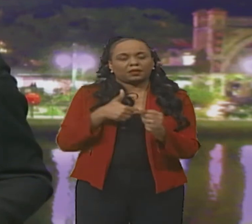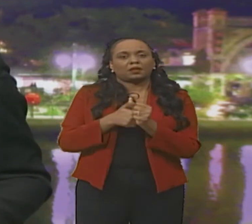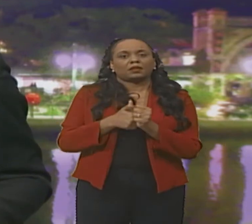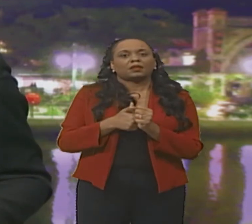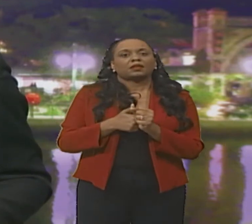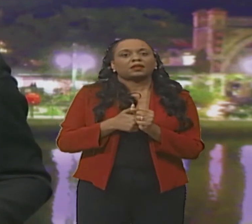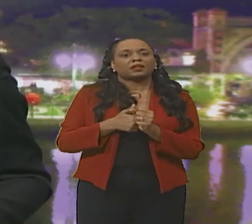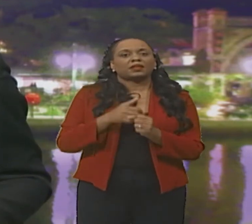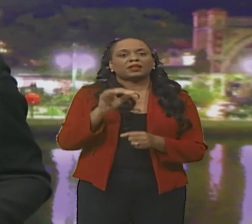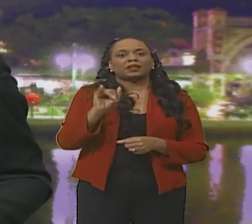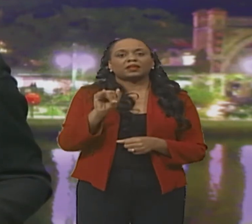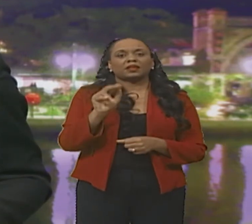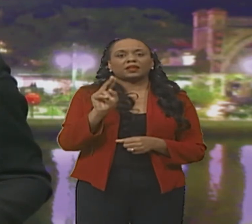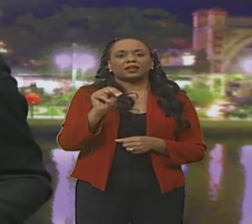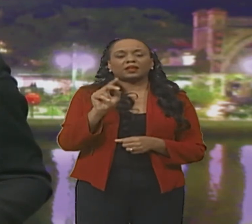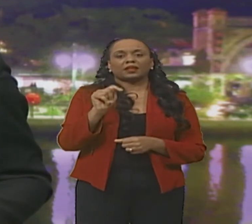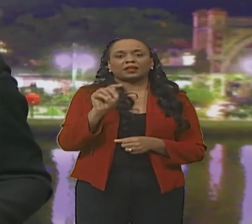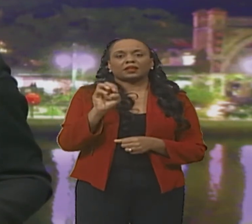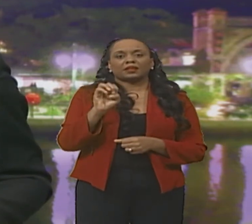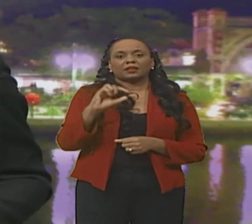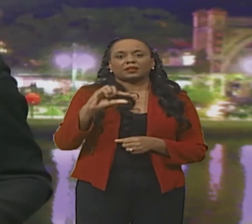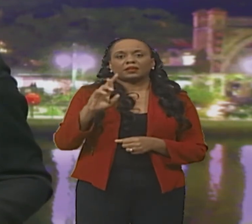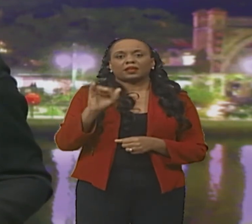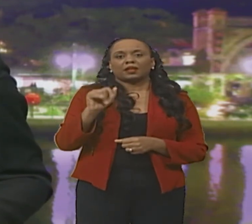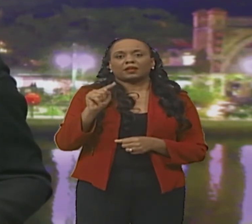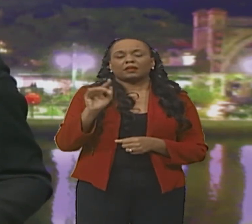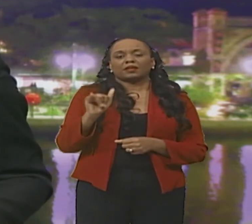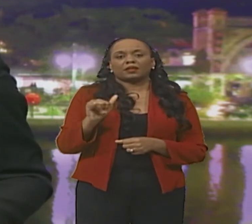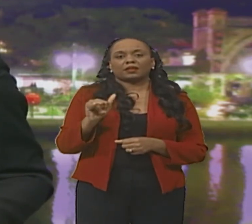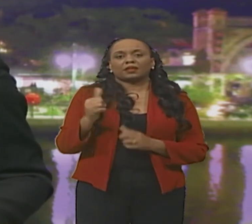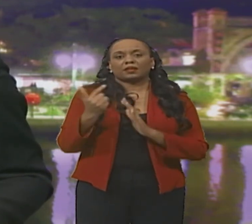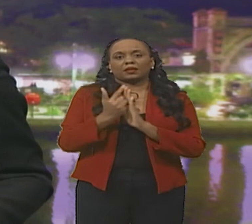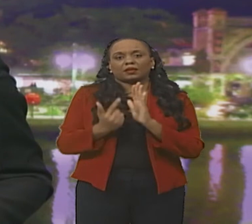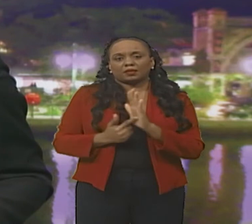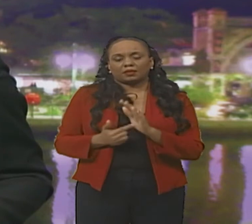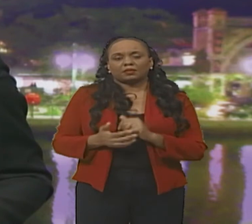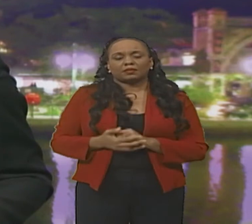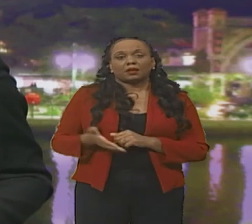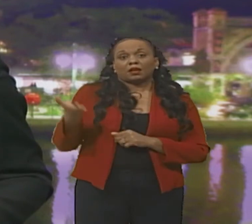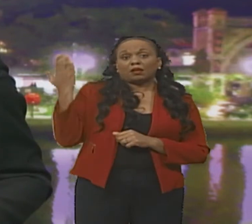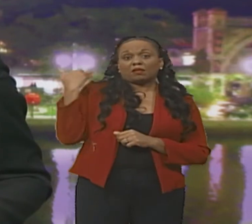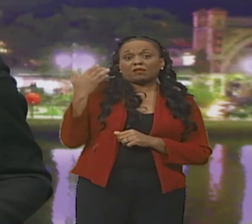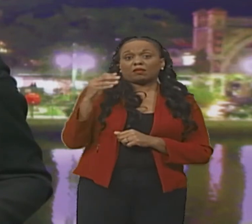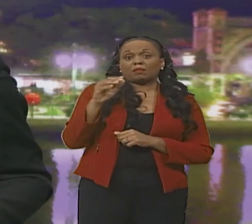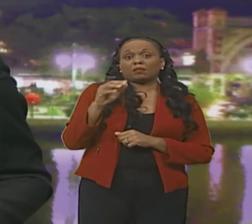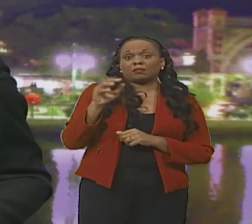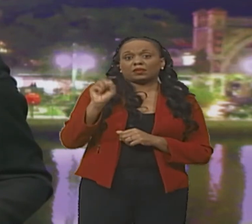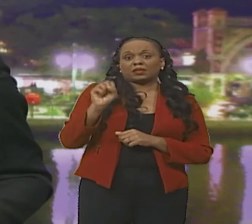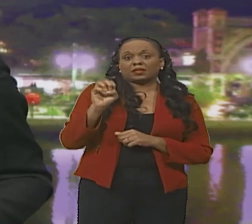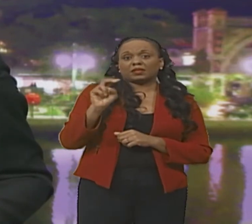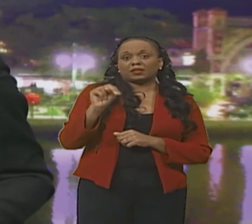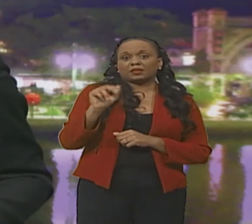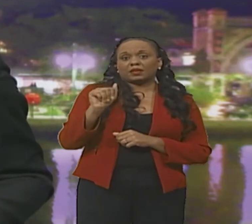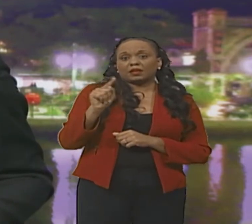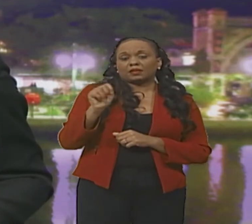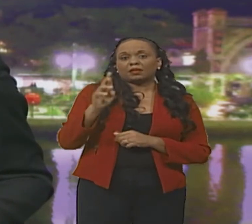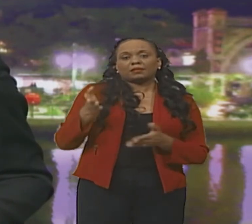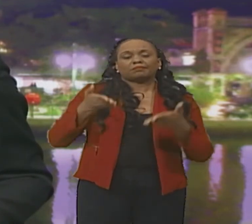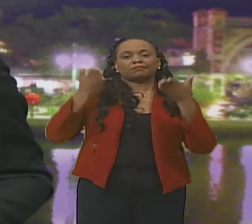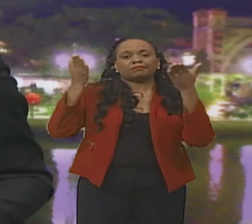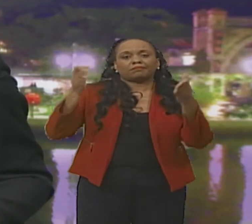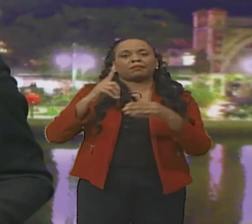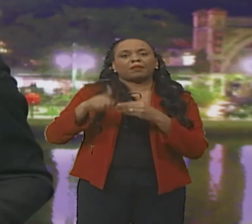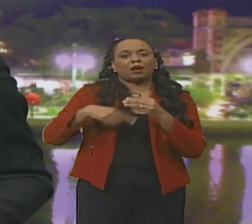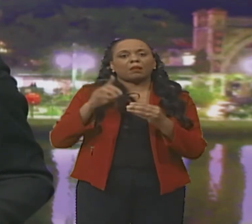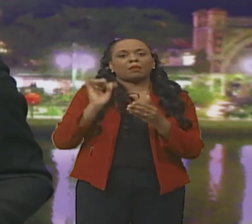This was among recommendations from former independent Senator Orlando Marvel, presented at the 4th meeting of the Joint Select Committee on the Integrity